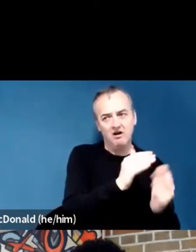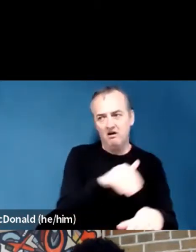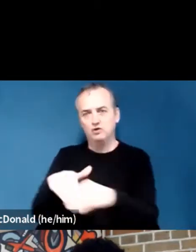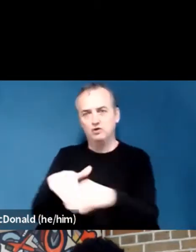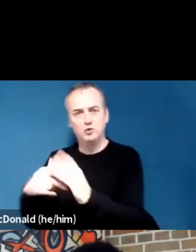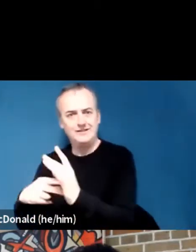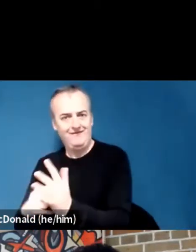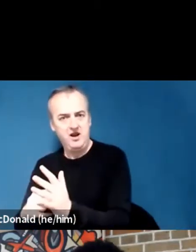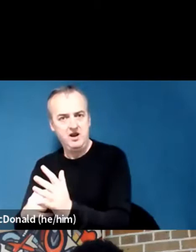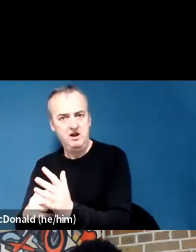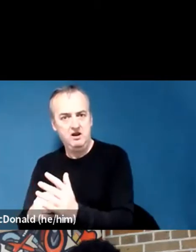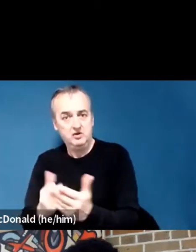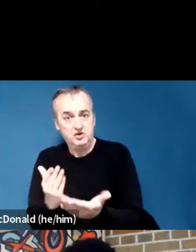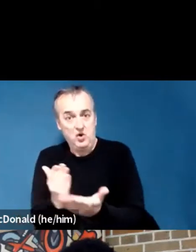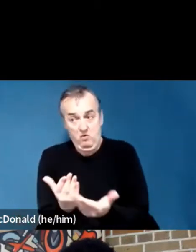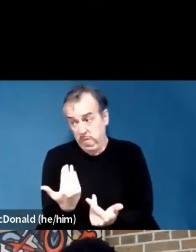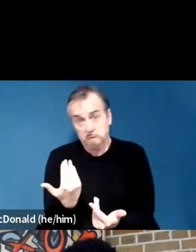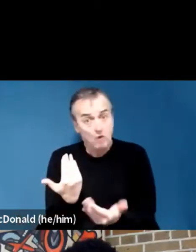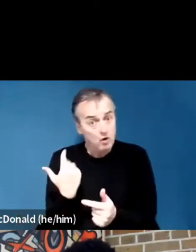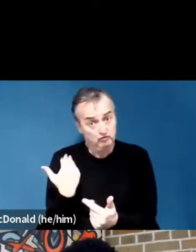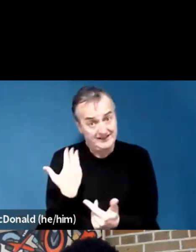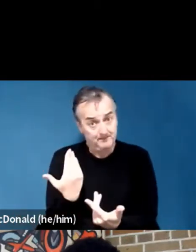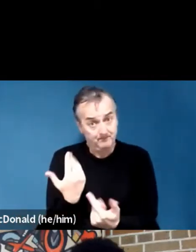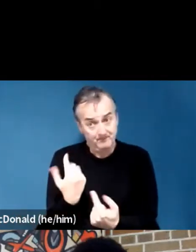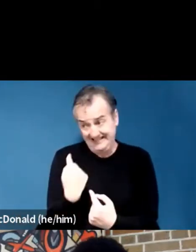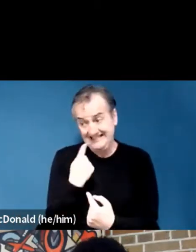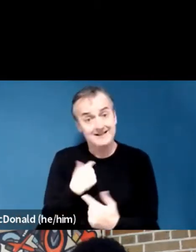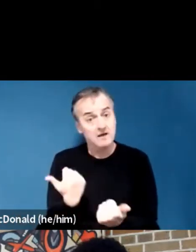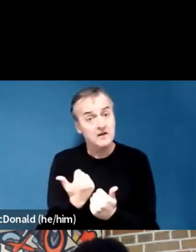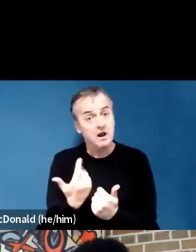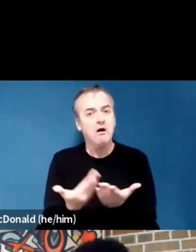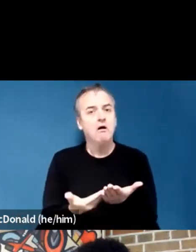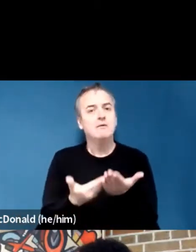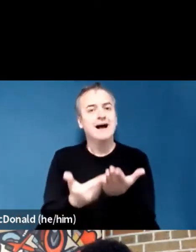also, I've just completed, yesterday I handed in